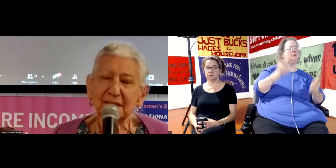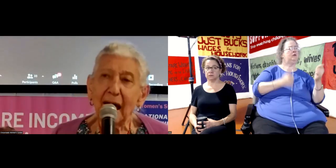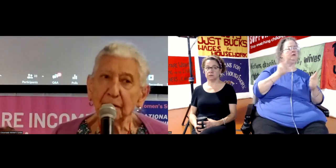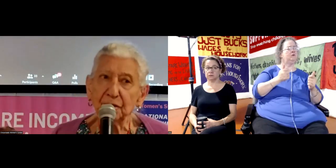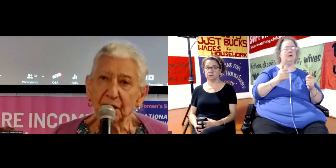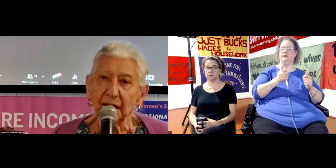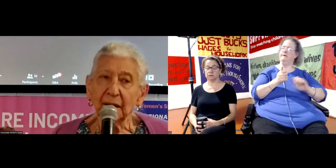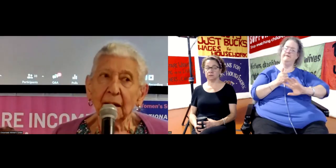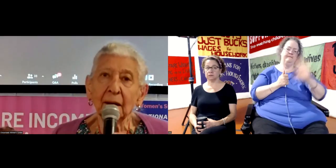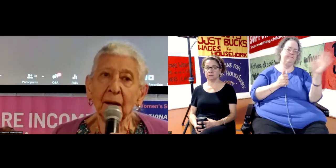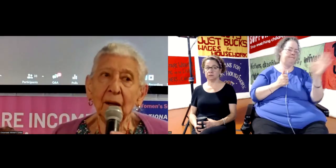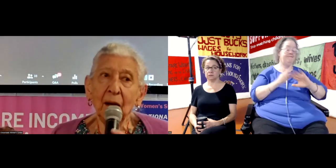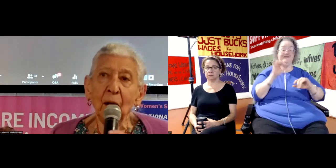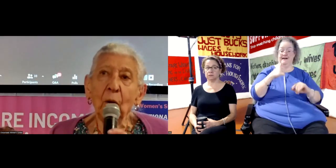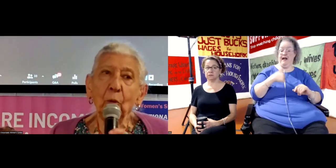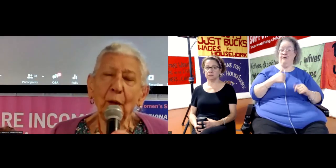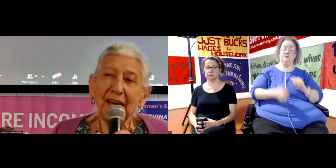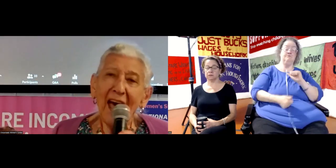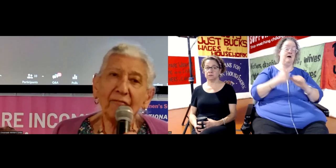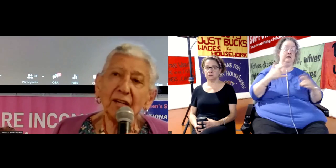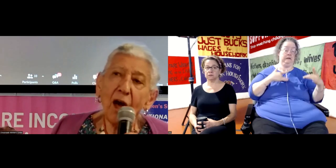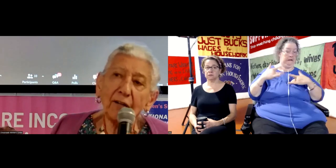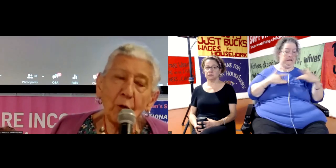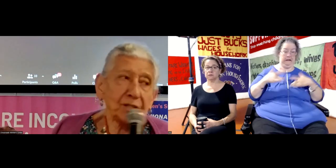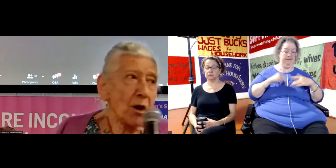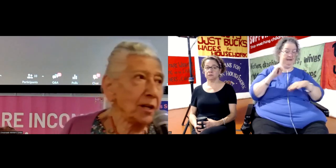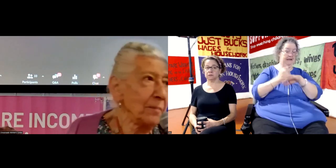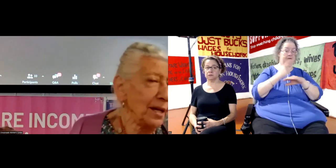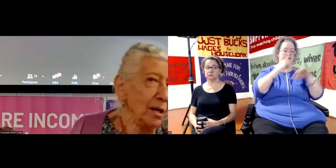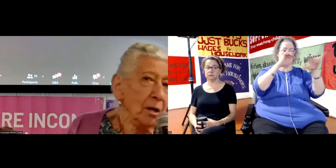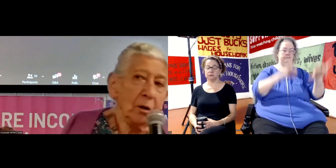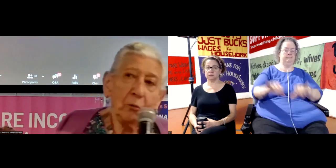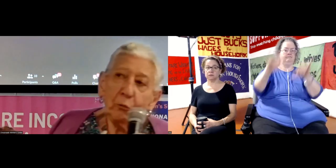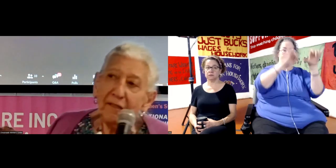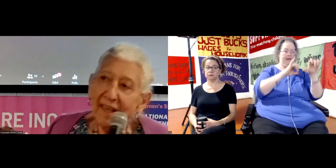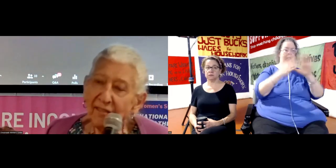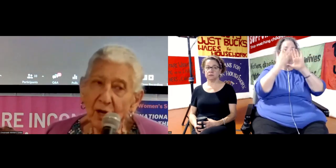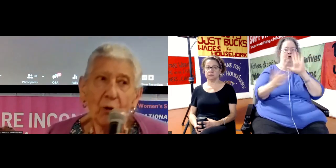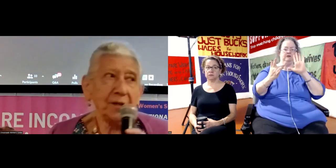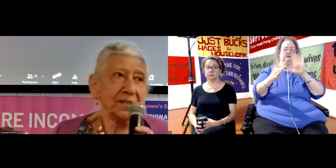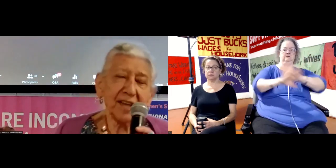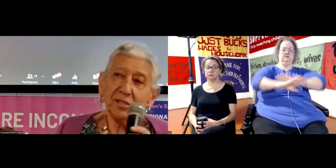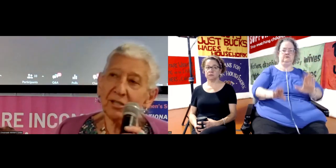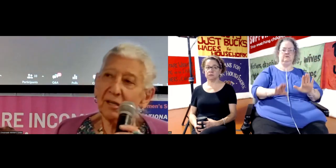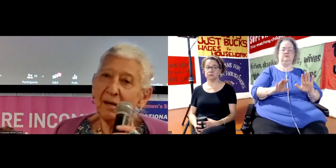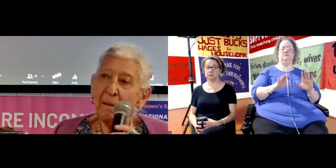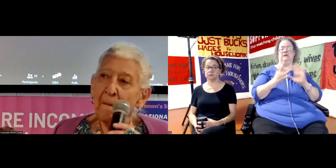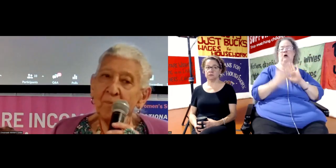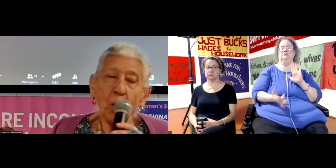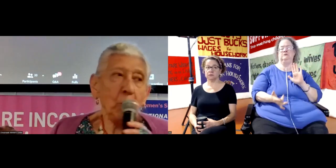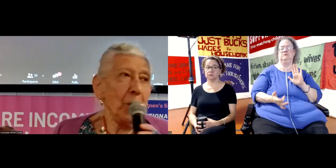about establishing. We have a lot of autonomy within the